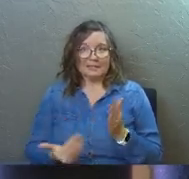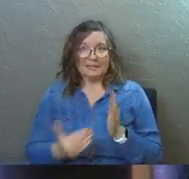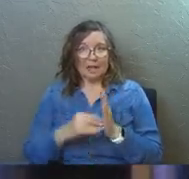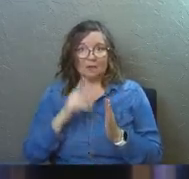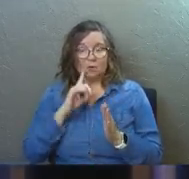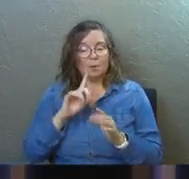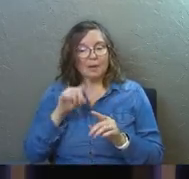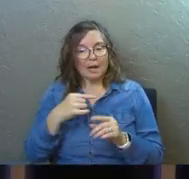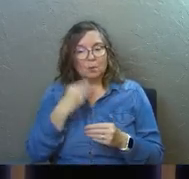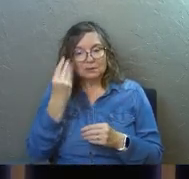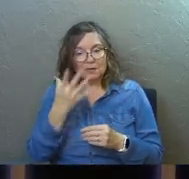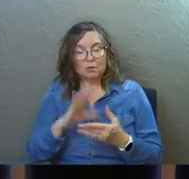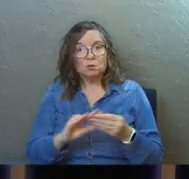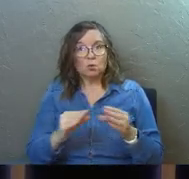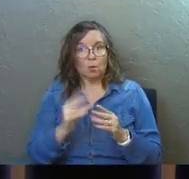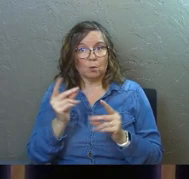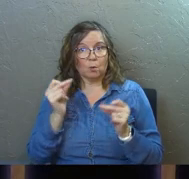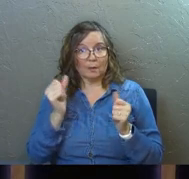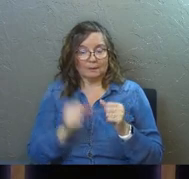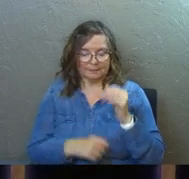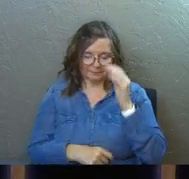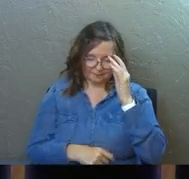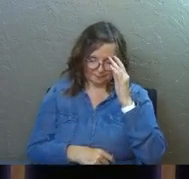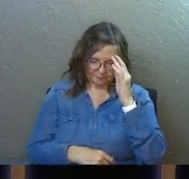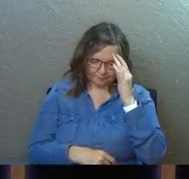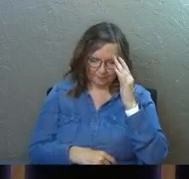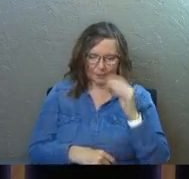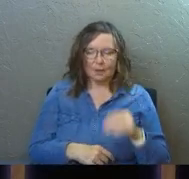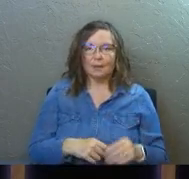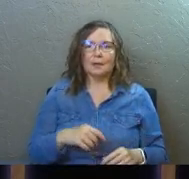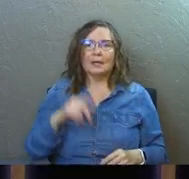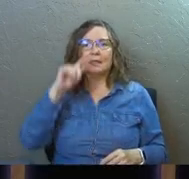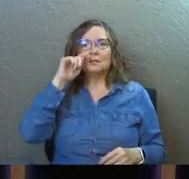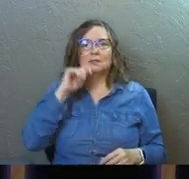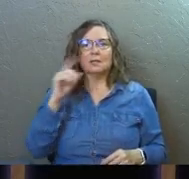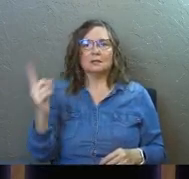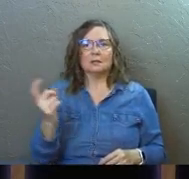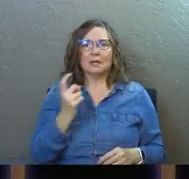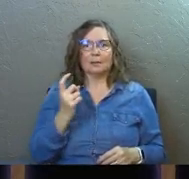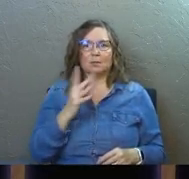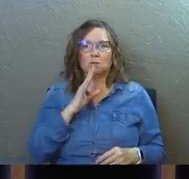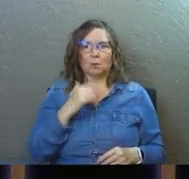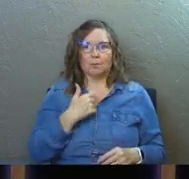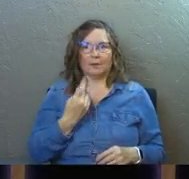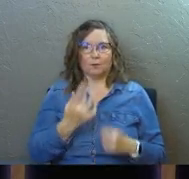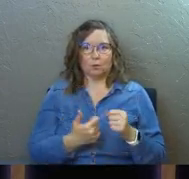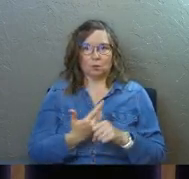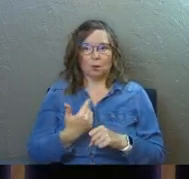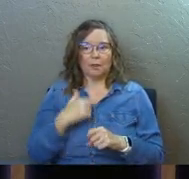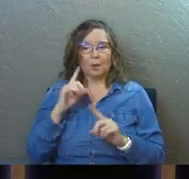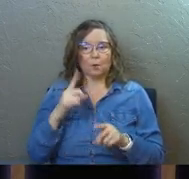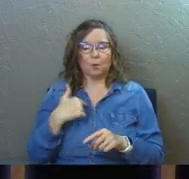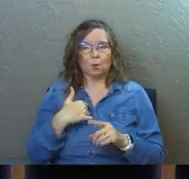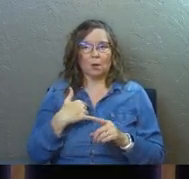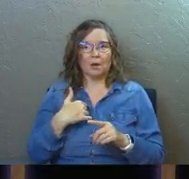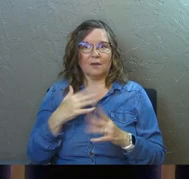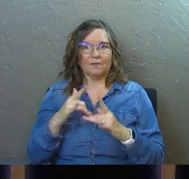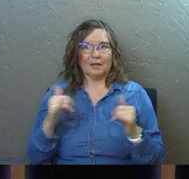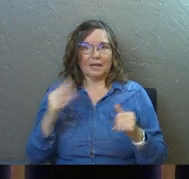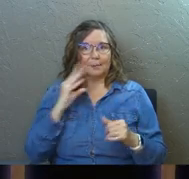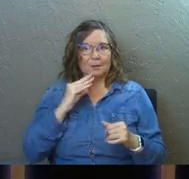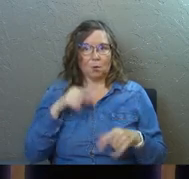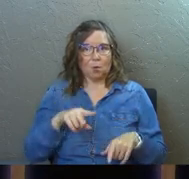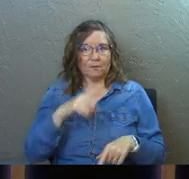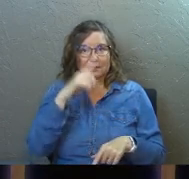things again for you, but I'll just tell you this story just real quick. There was a teenager that came and talked to me a few years ago, and they went to one of our camp